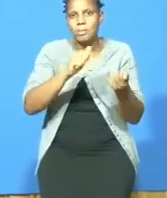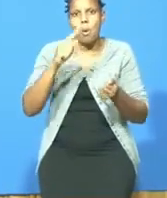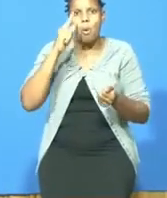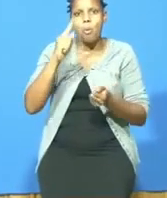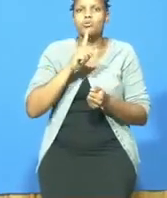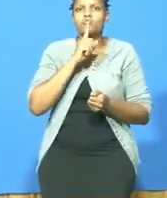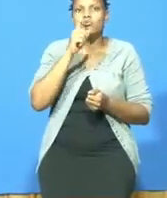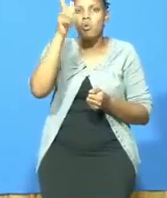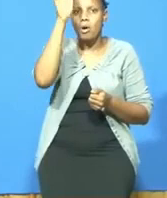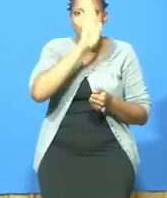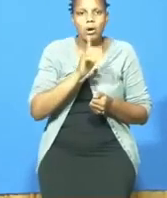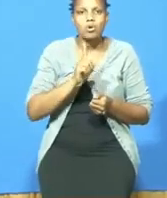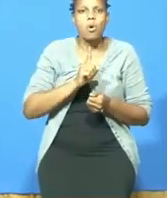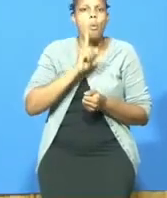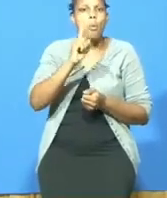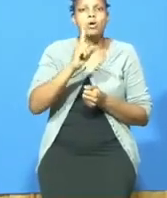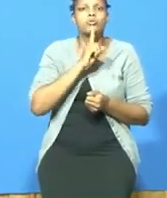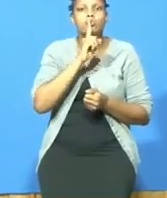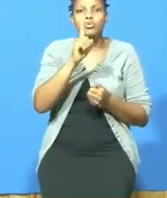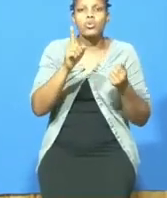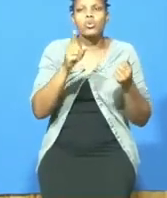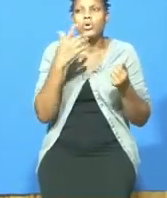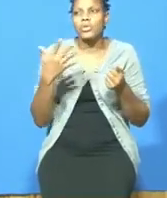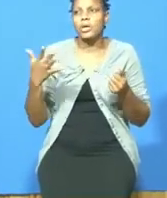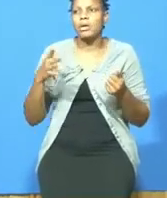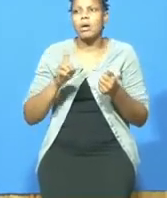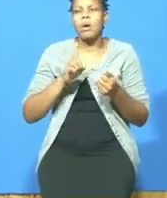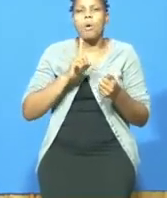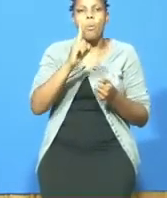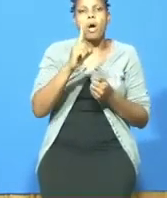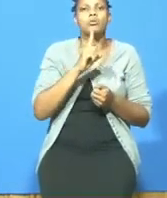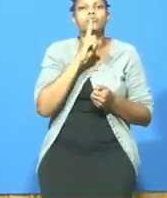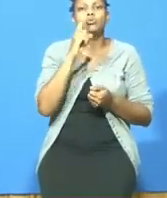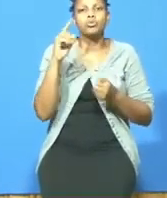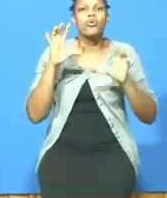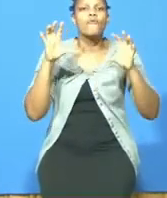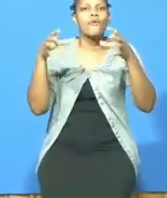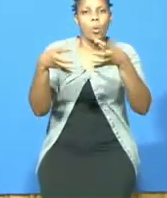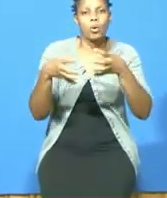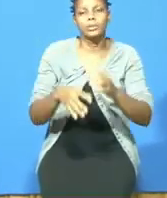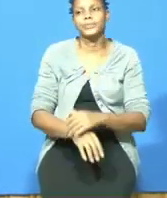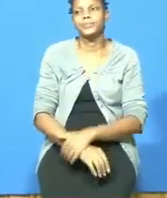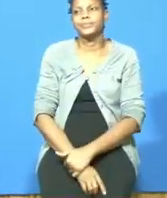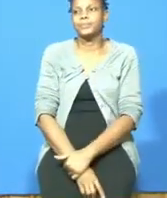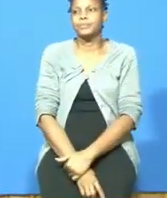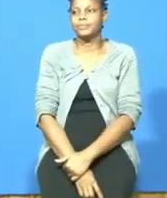Lord, one true faith, one true fold.